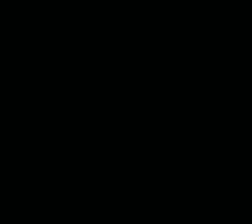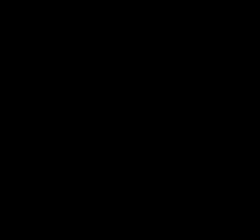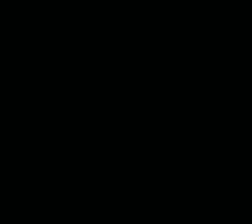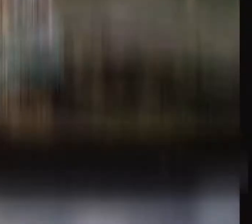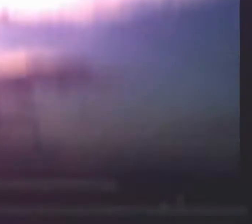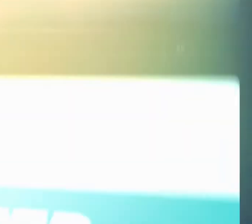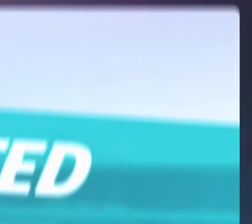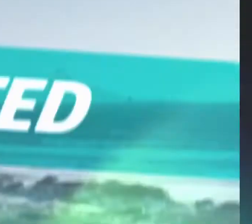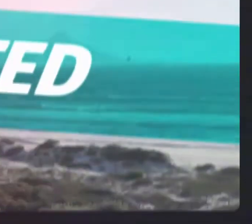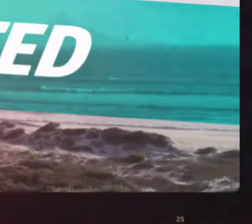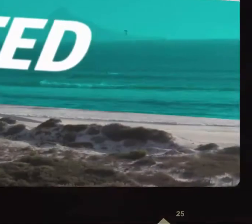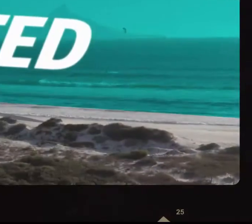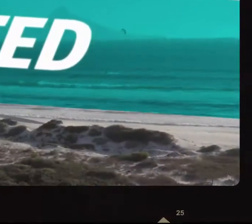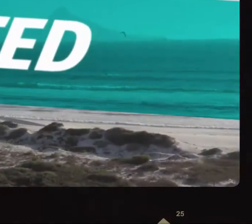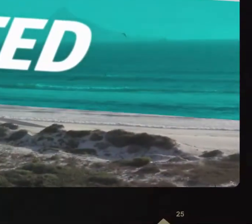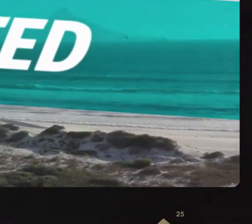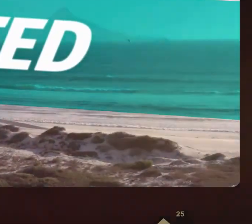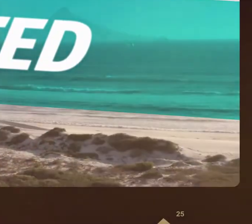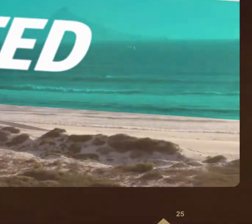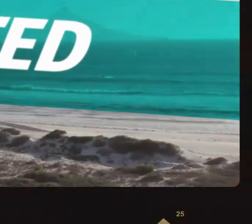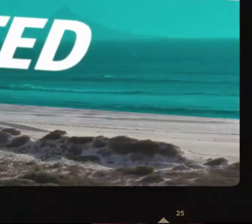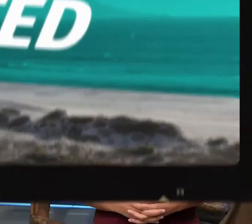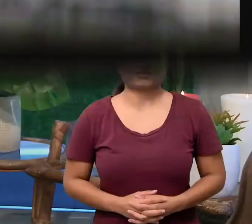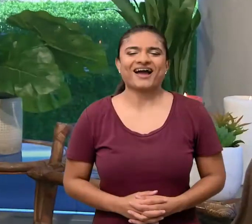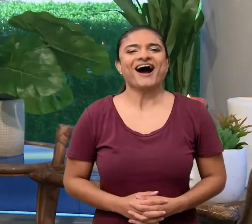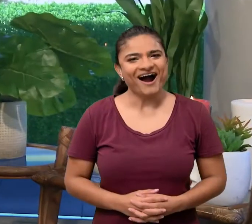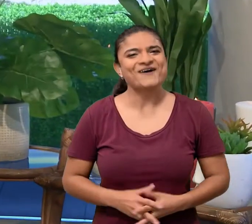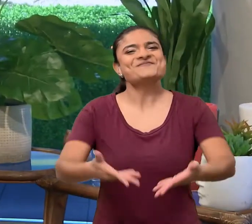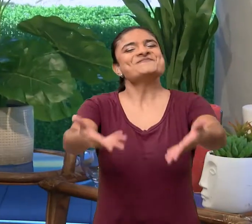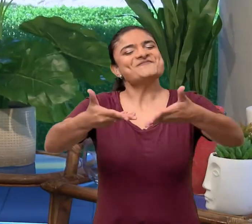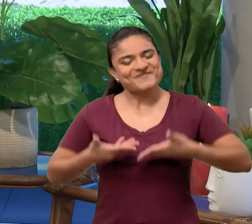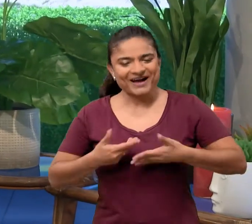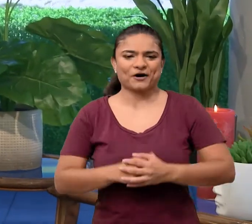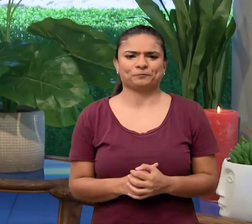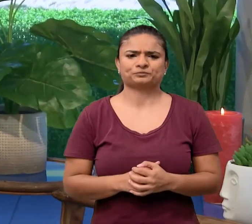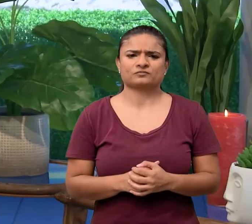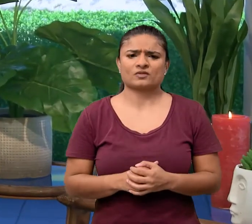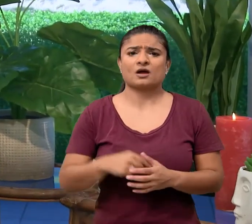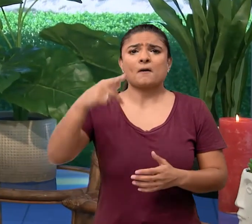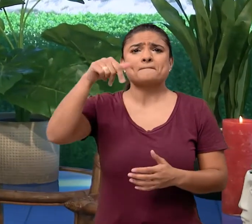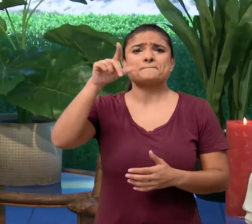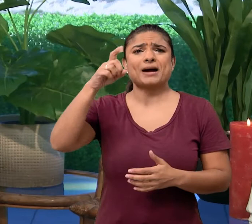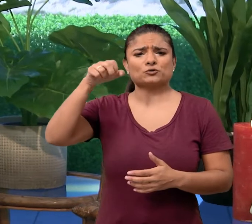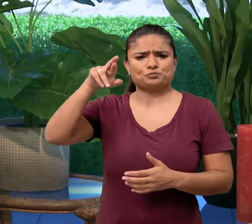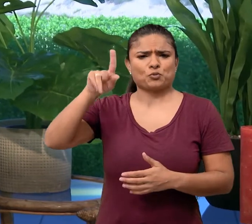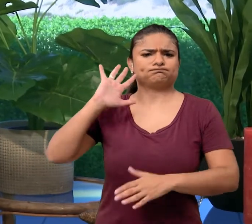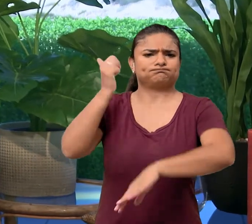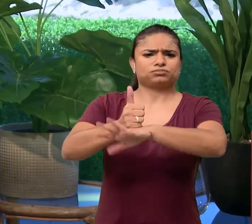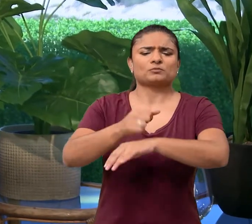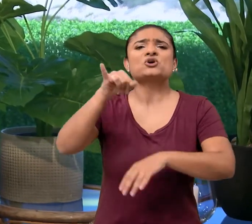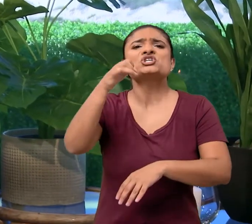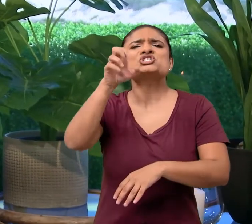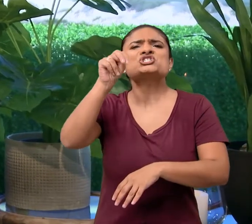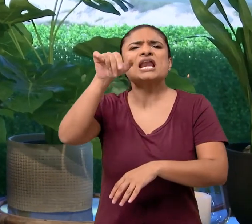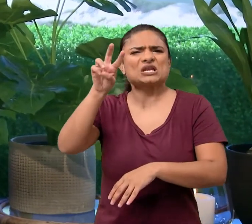Welcome back. The pad perch was created by Jenny